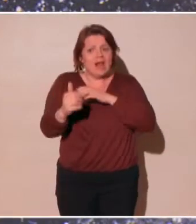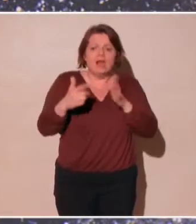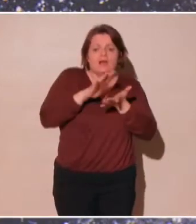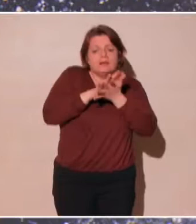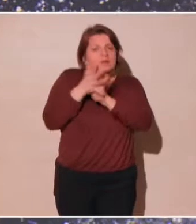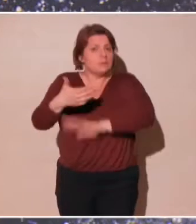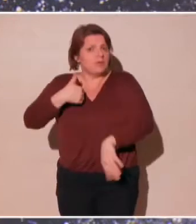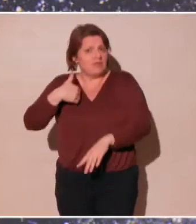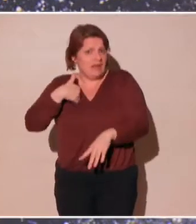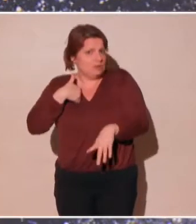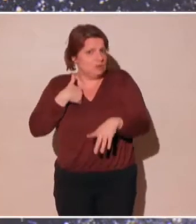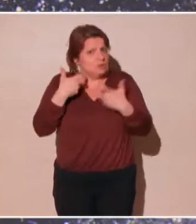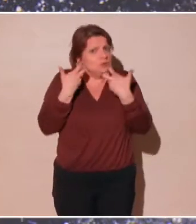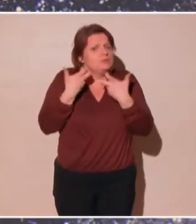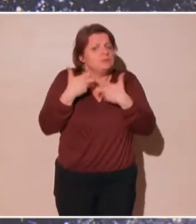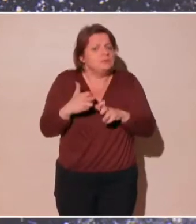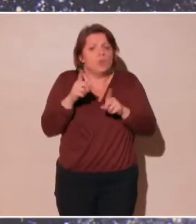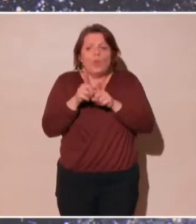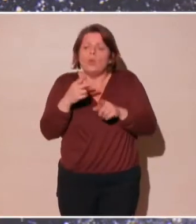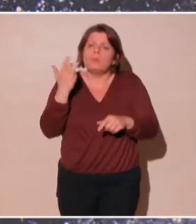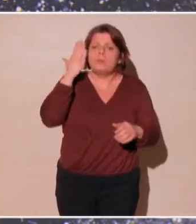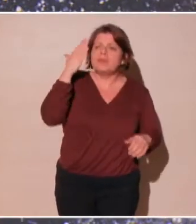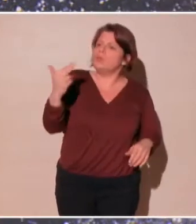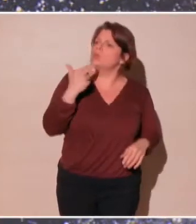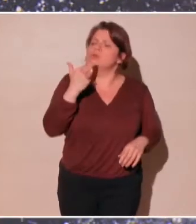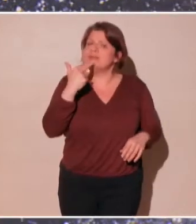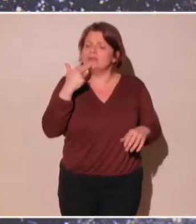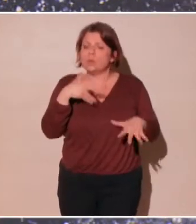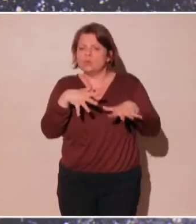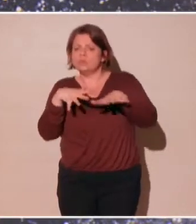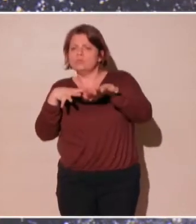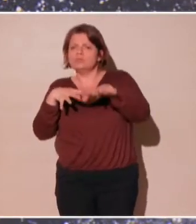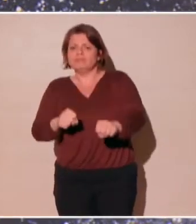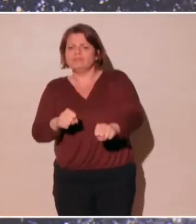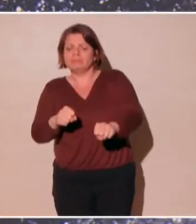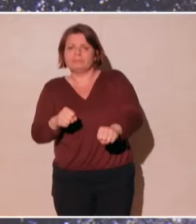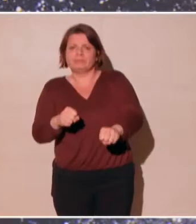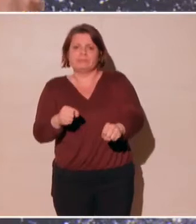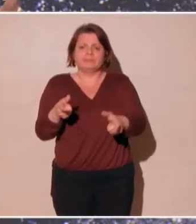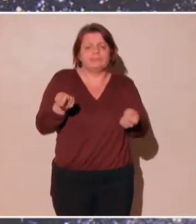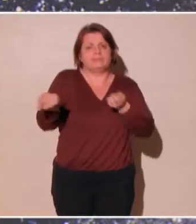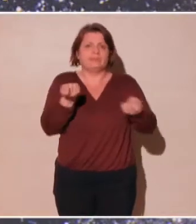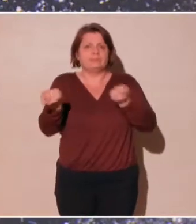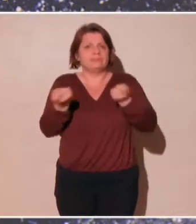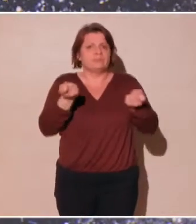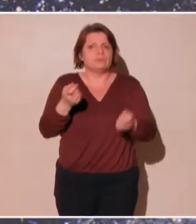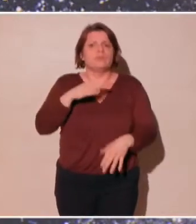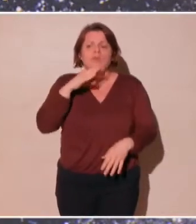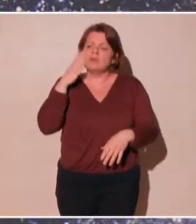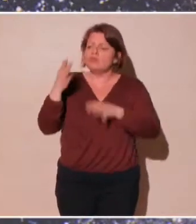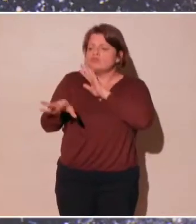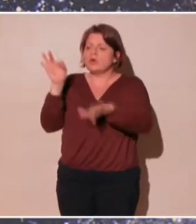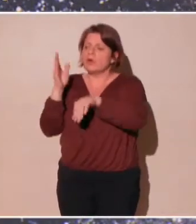maintaining the either making private the use of AI and protecting the